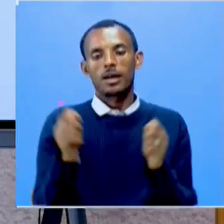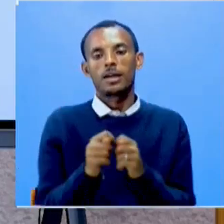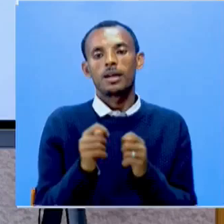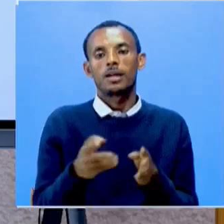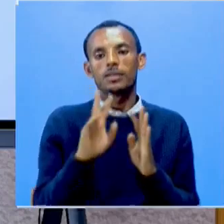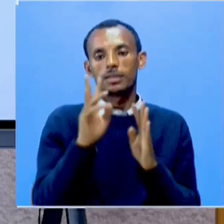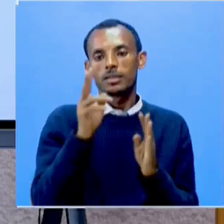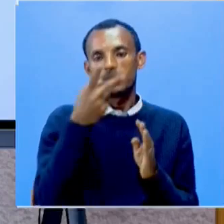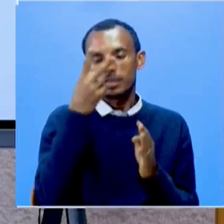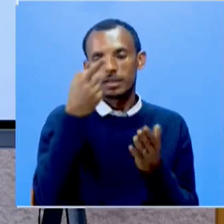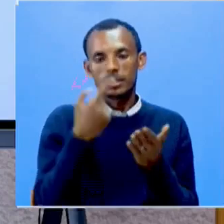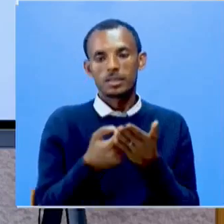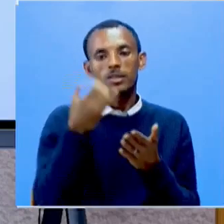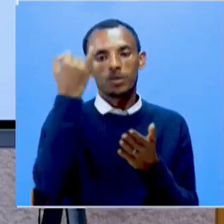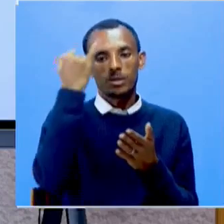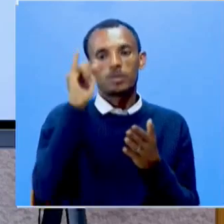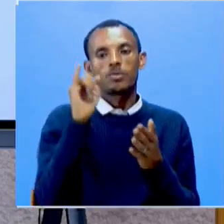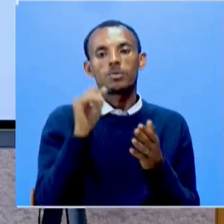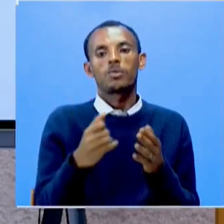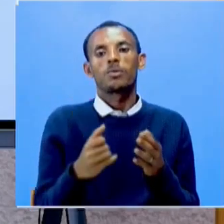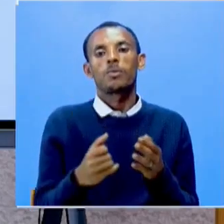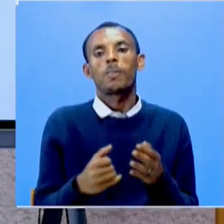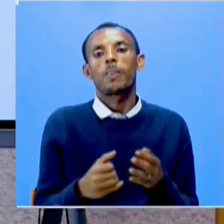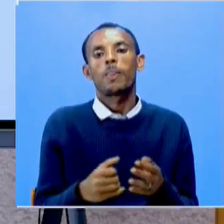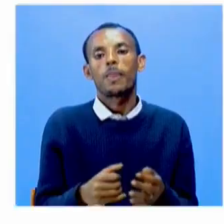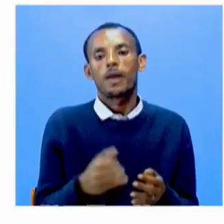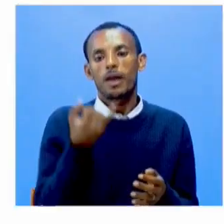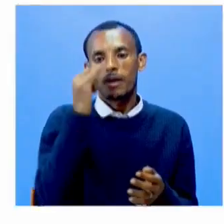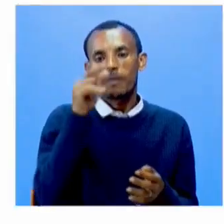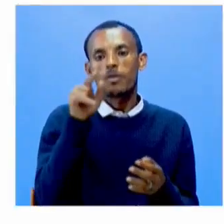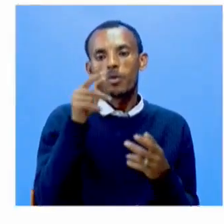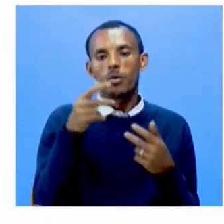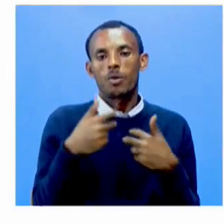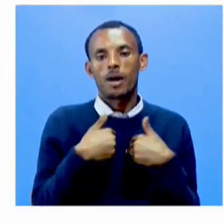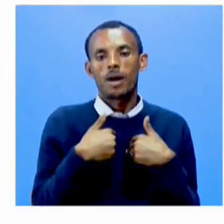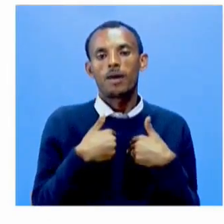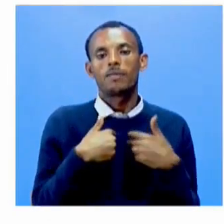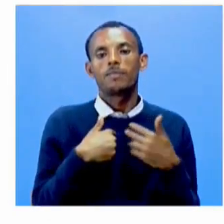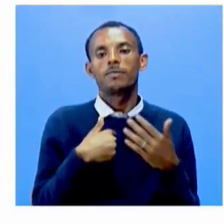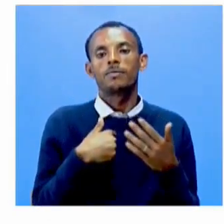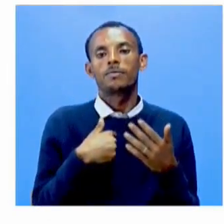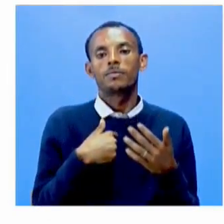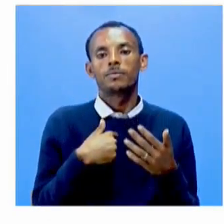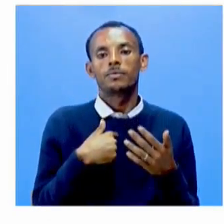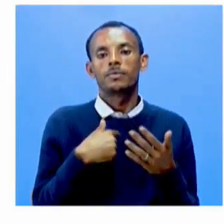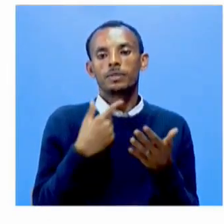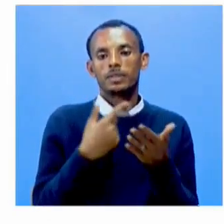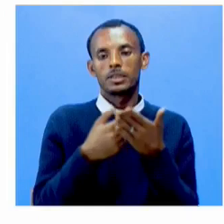through picture or through triangle. Look, if you have this triangle